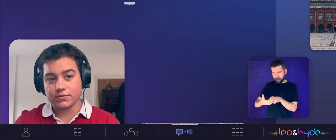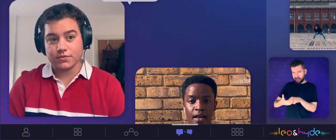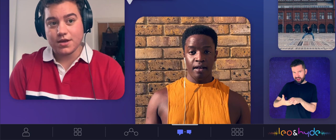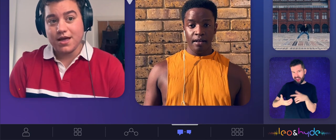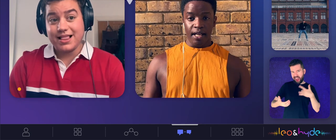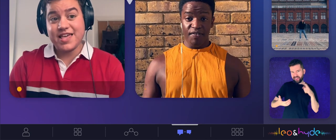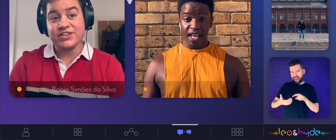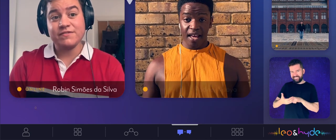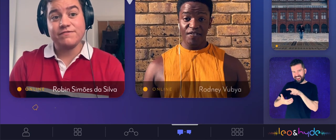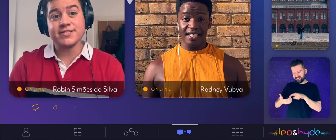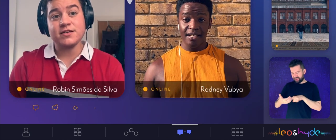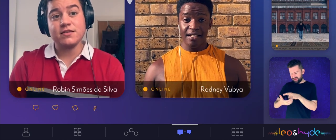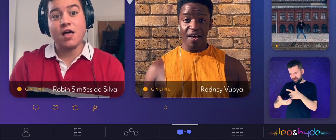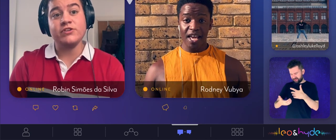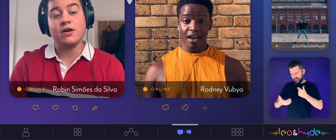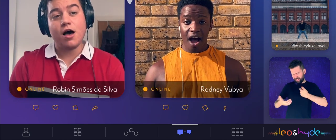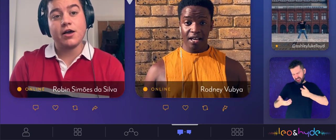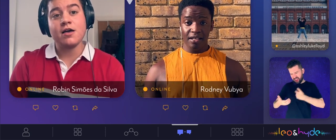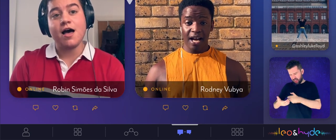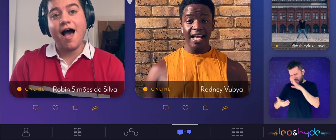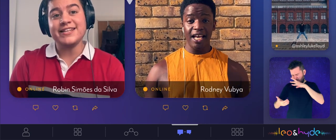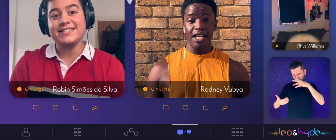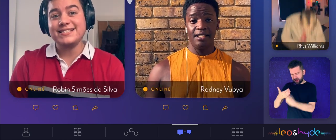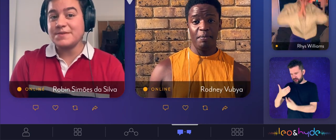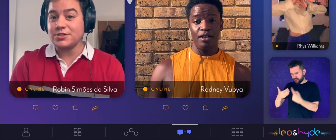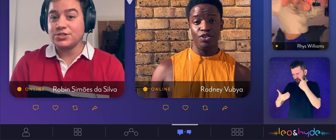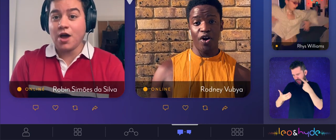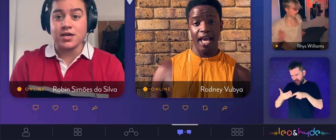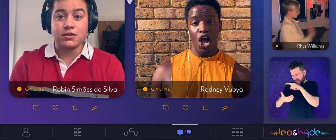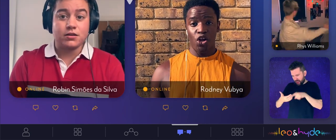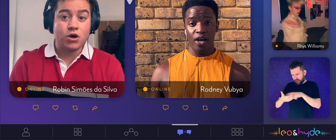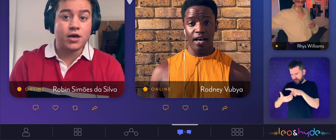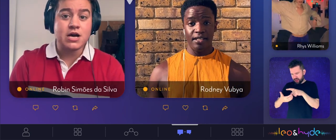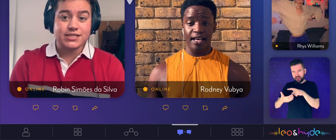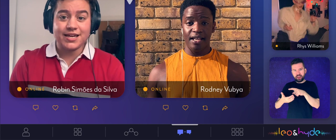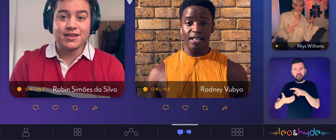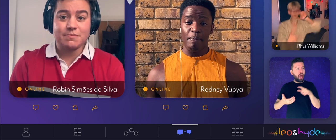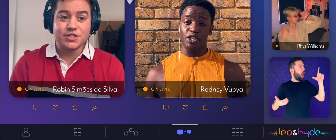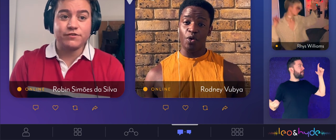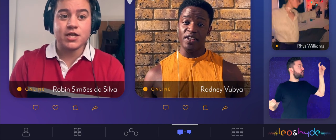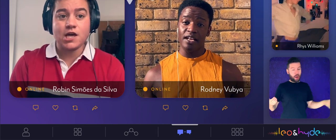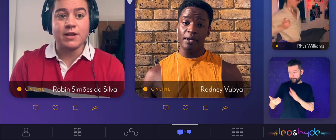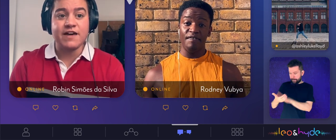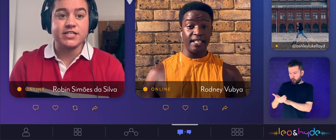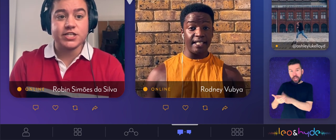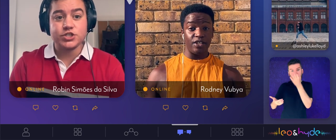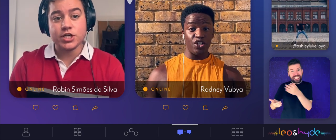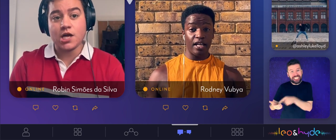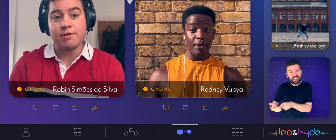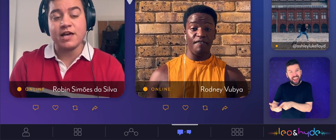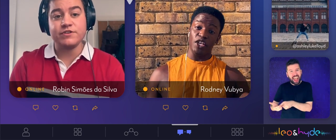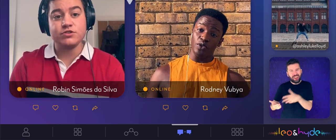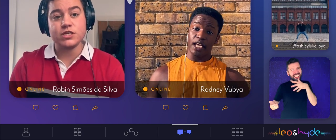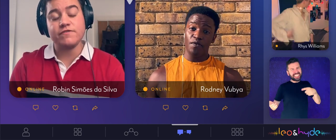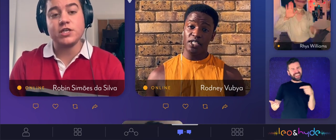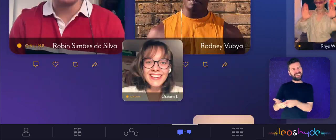your phone. Living faster, loving harder, hiding deeper, trying longer. Take another picture for your double life. Addicted to your